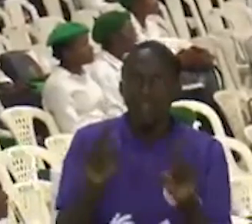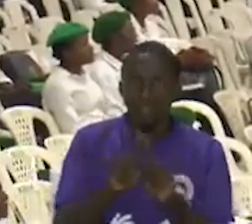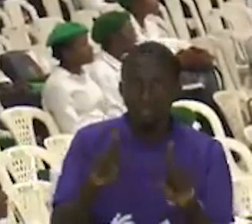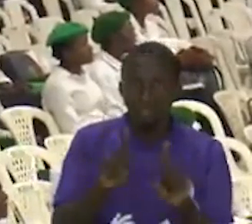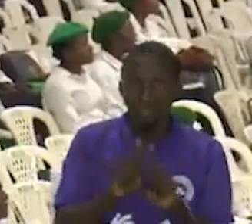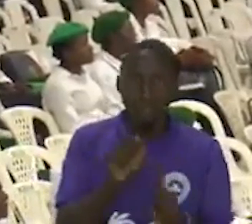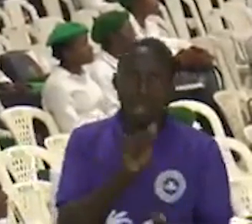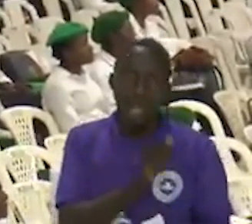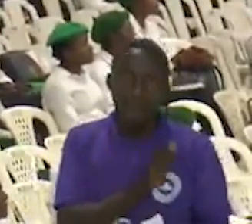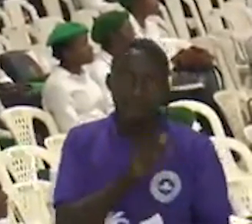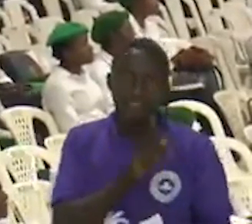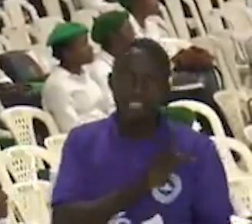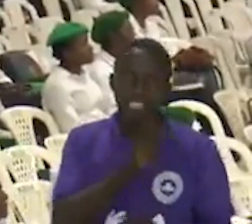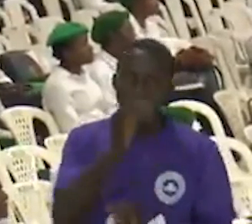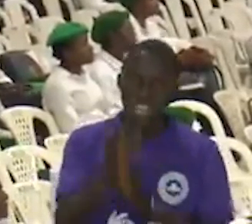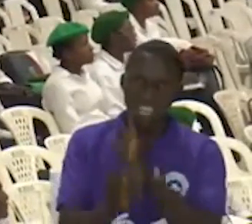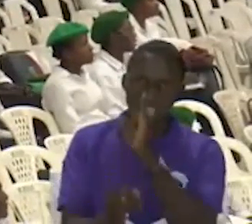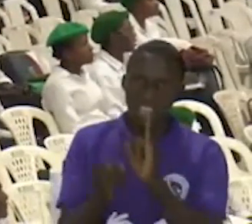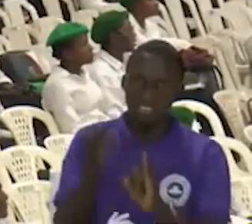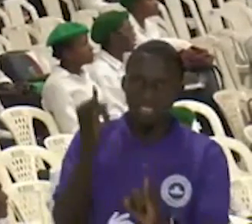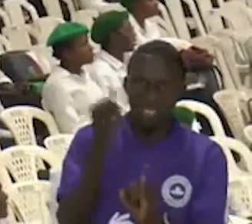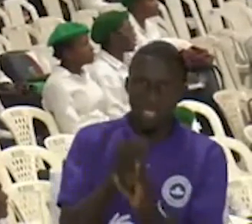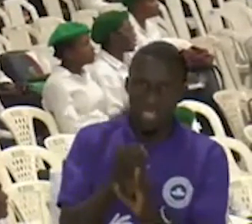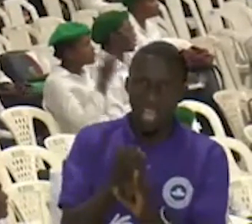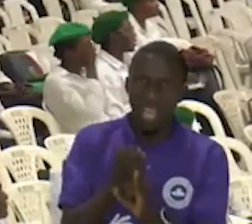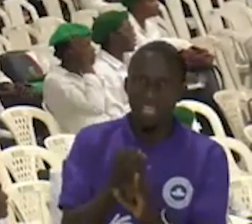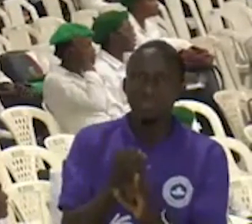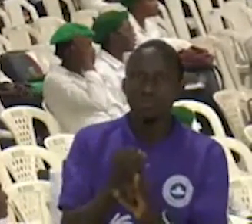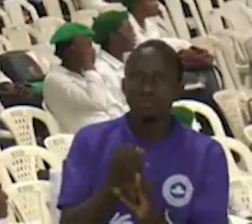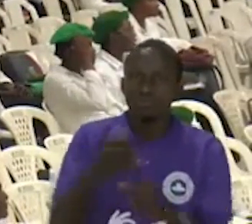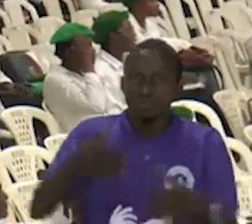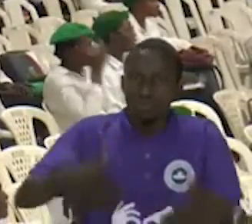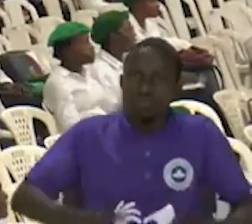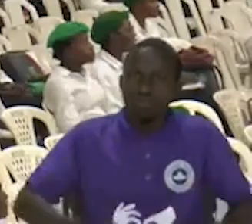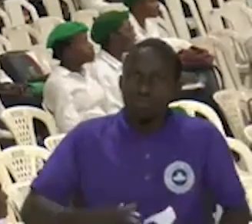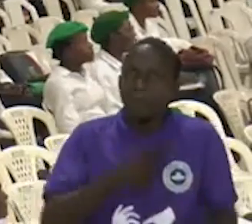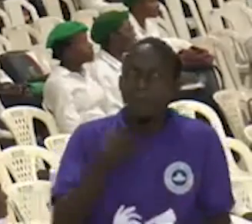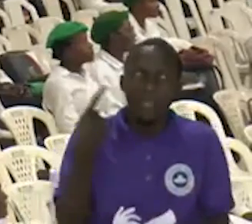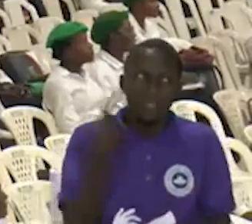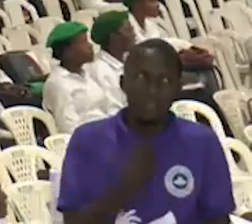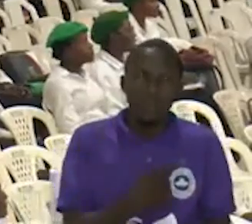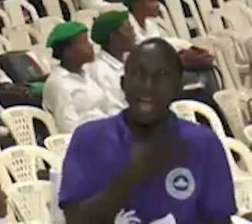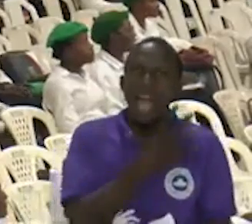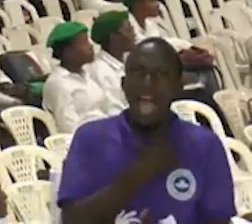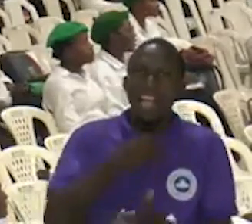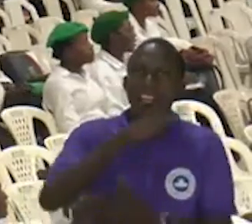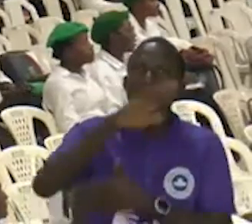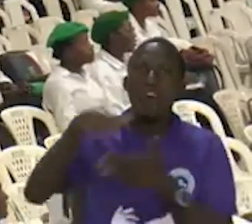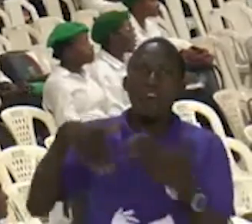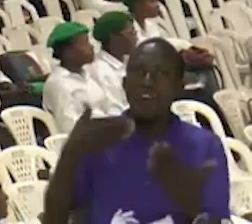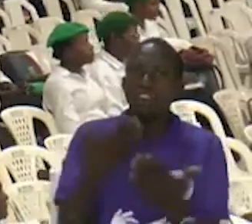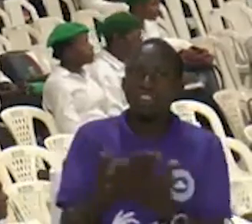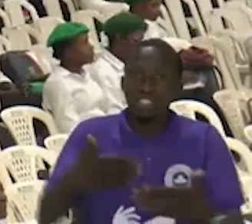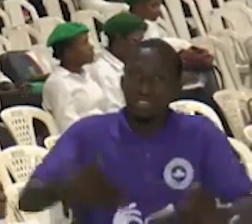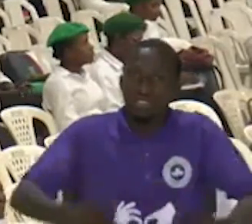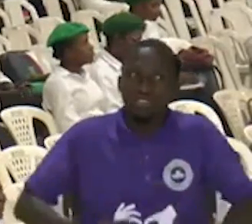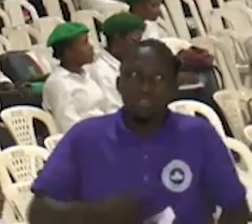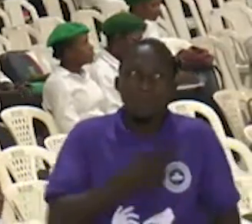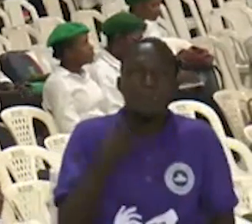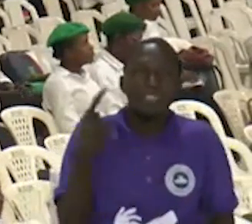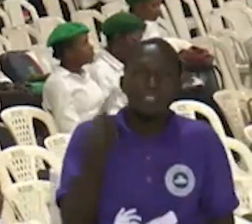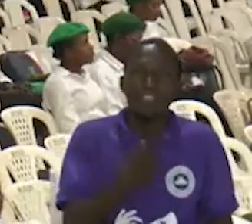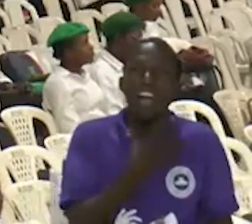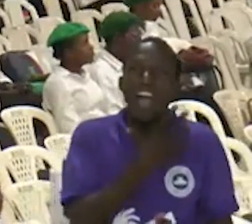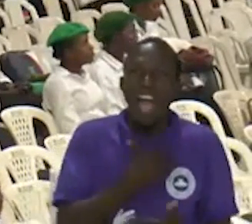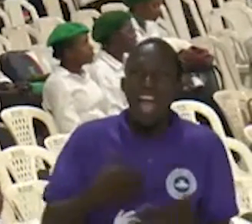the Intercontinental Youth Pastor and all the youth pastors and leaders, Pastor and